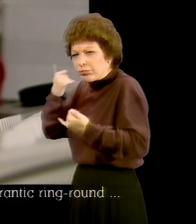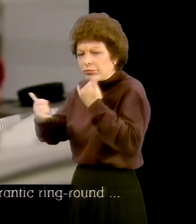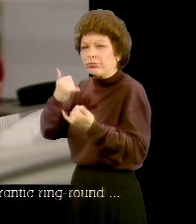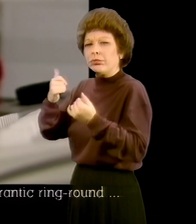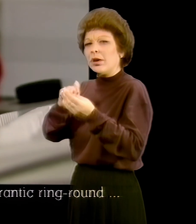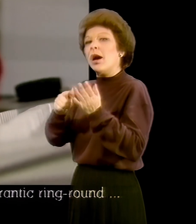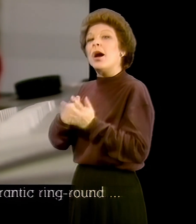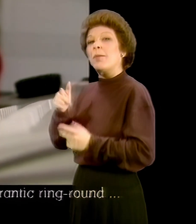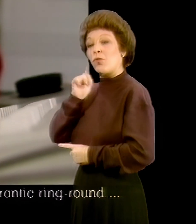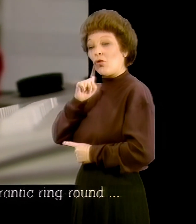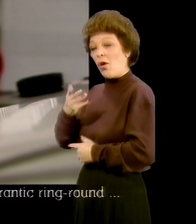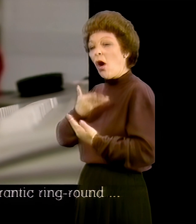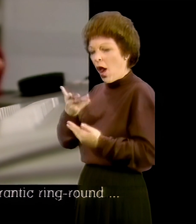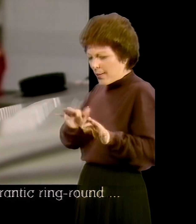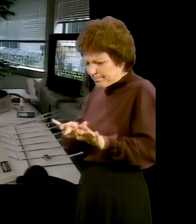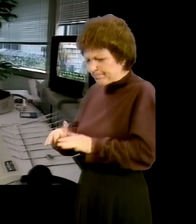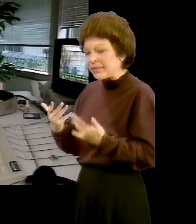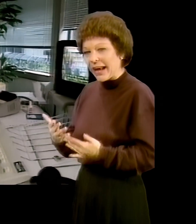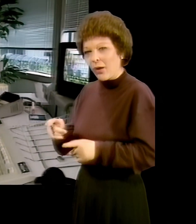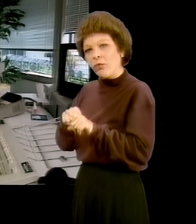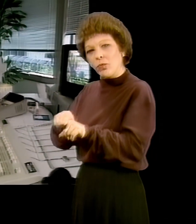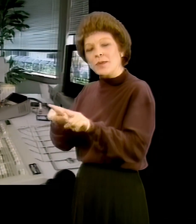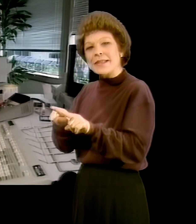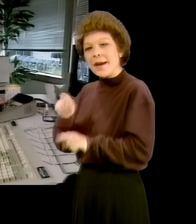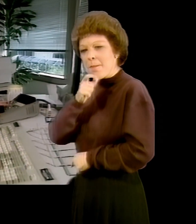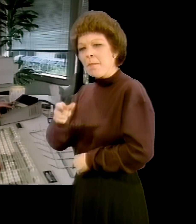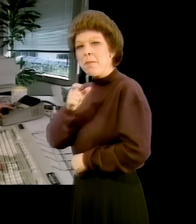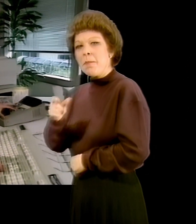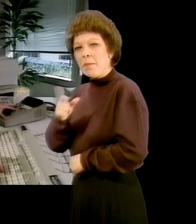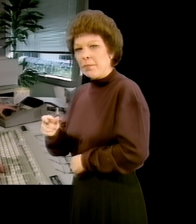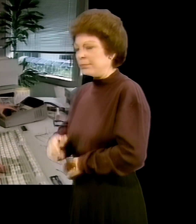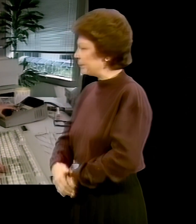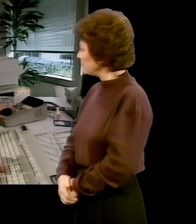ring round. OK,